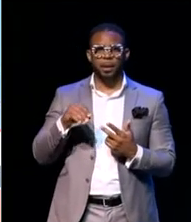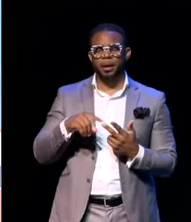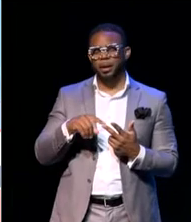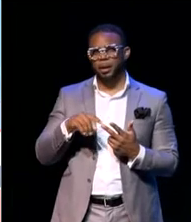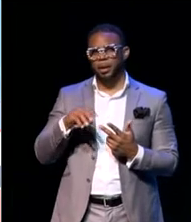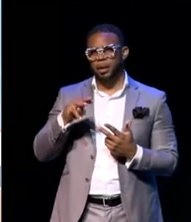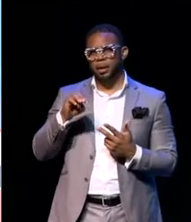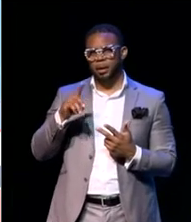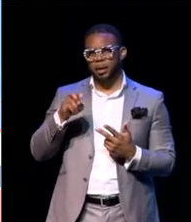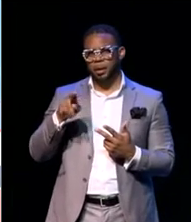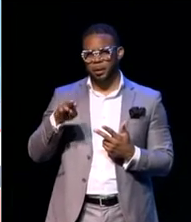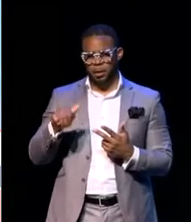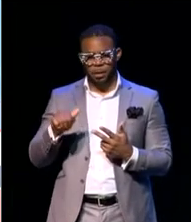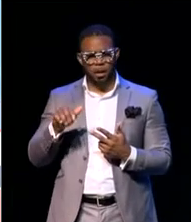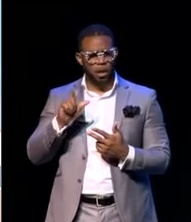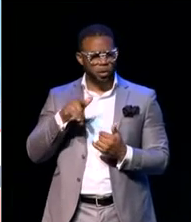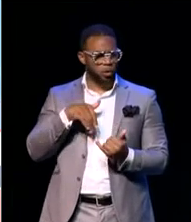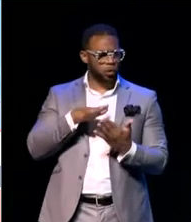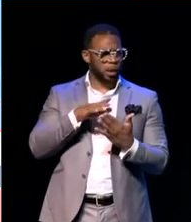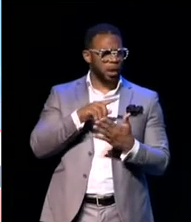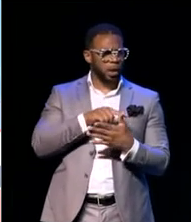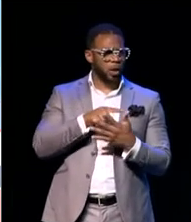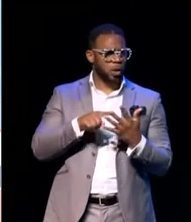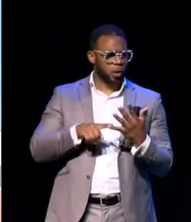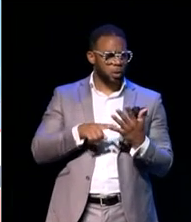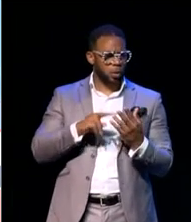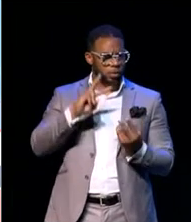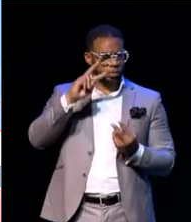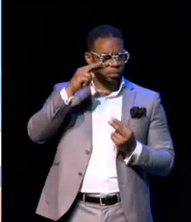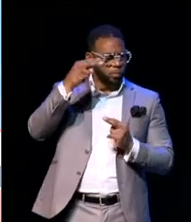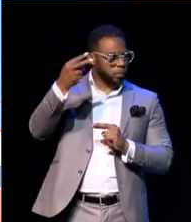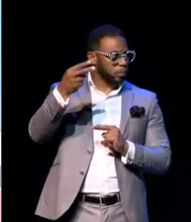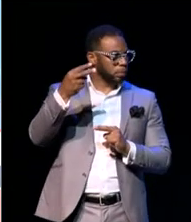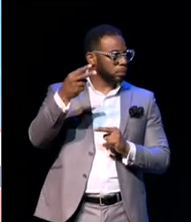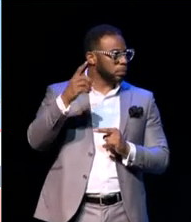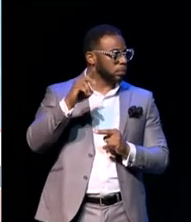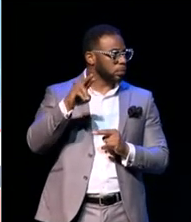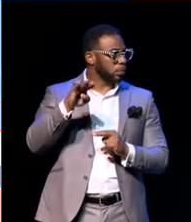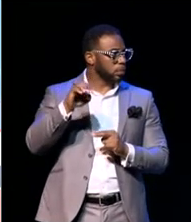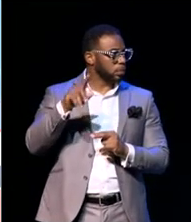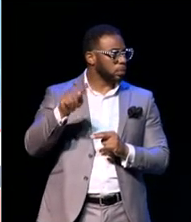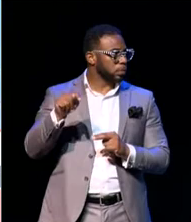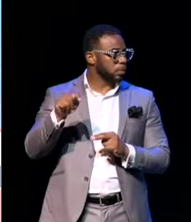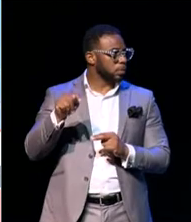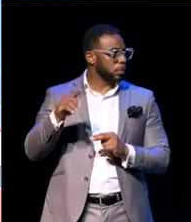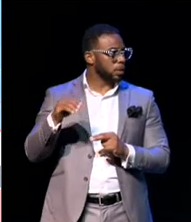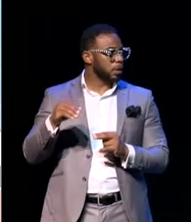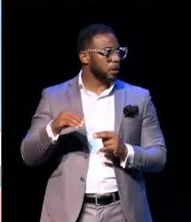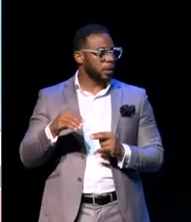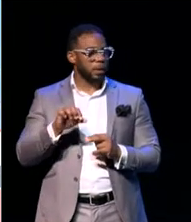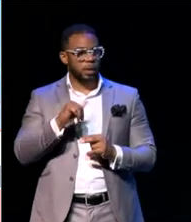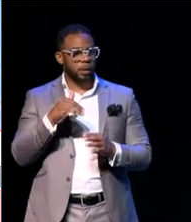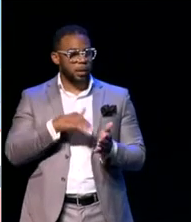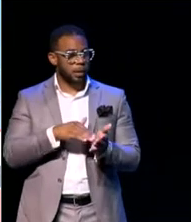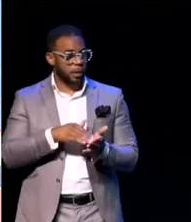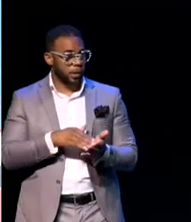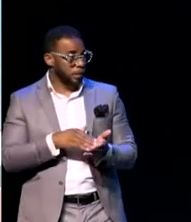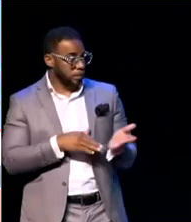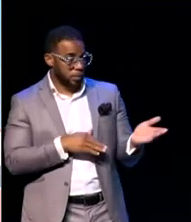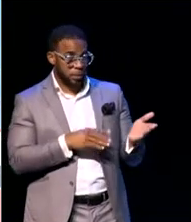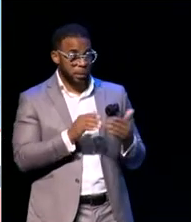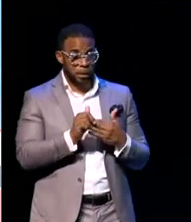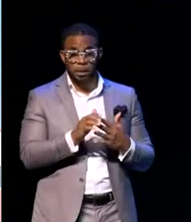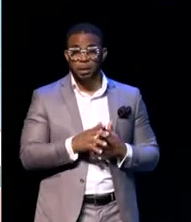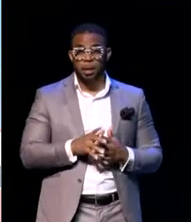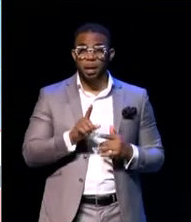Moderna. Could you address those misconceptions, Dr. Nesbitt and the other doctor